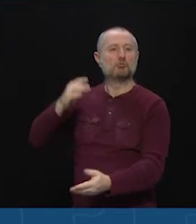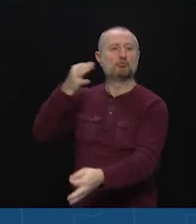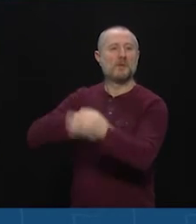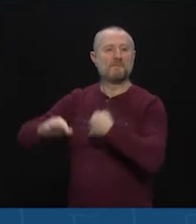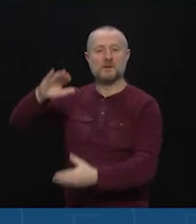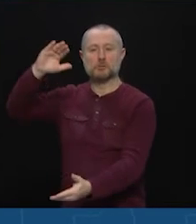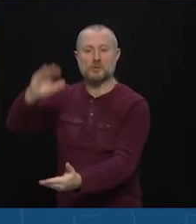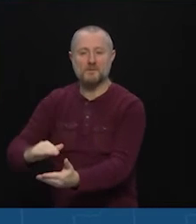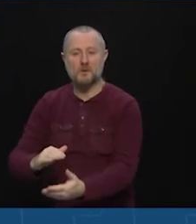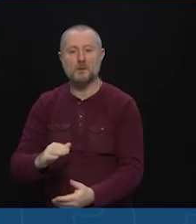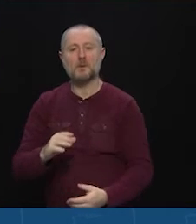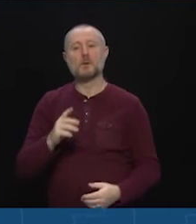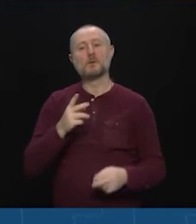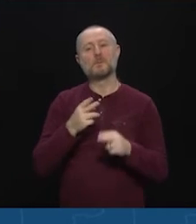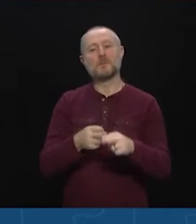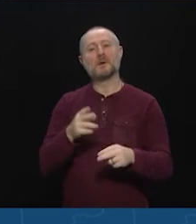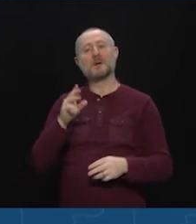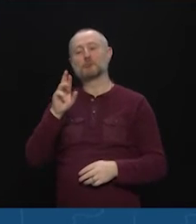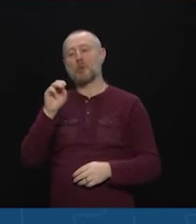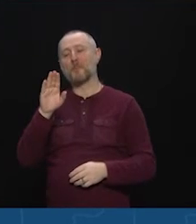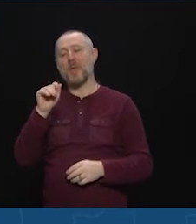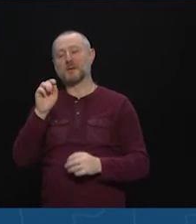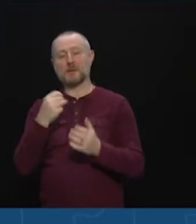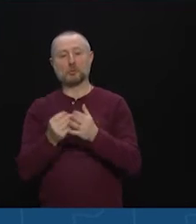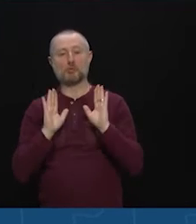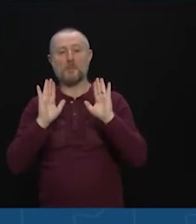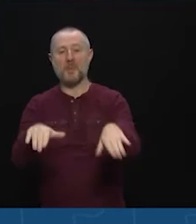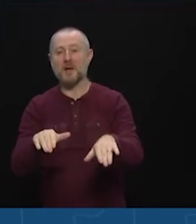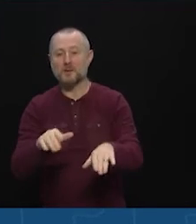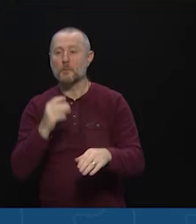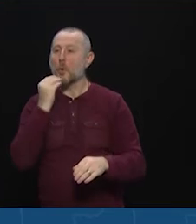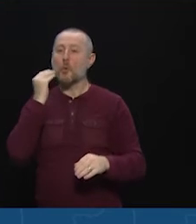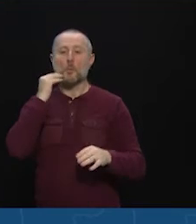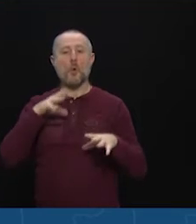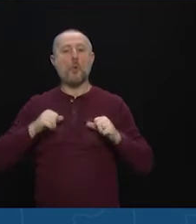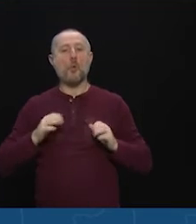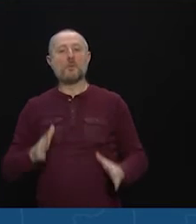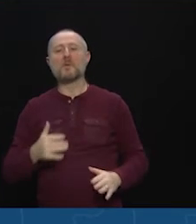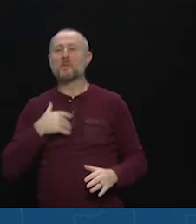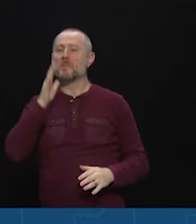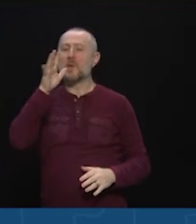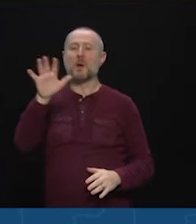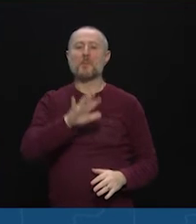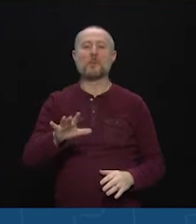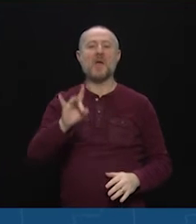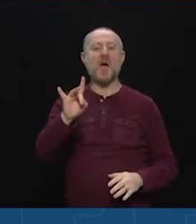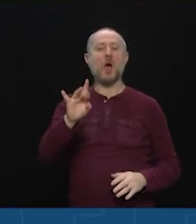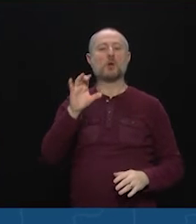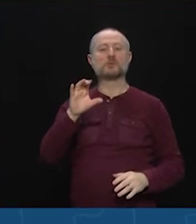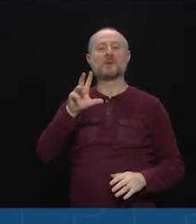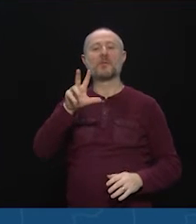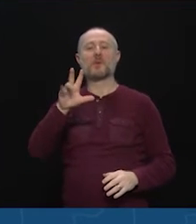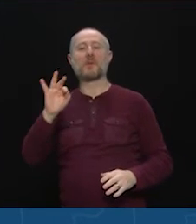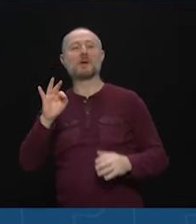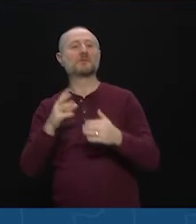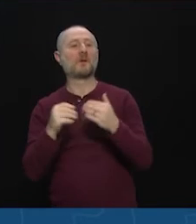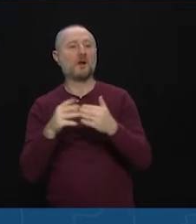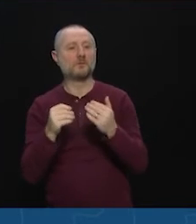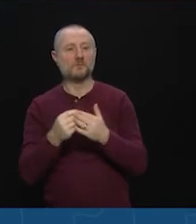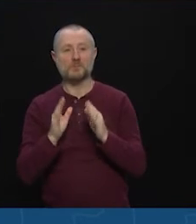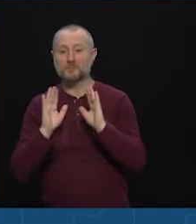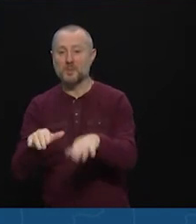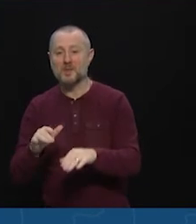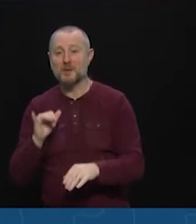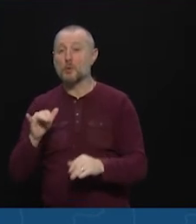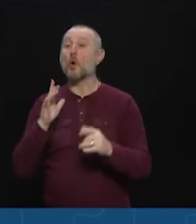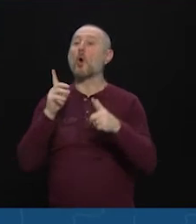middle-class homeowners statewide. The benefit here will be about $839. This is the largest rebate ever given by the state of New